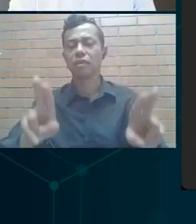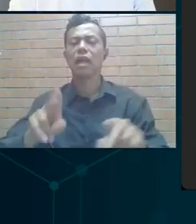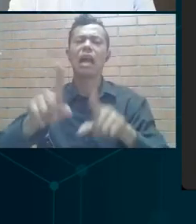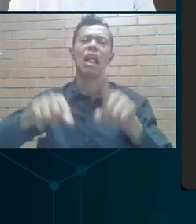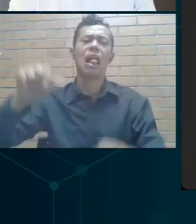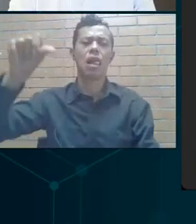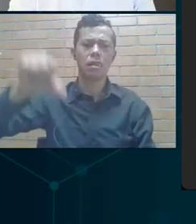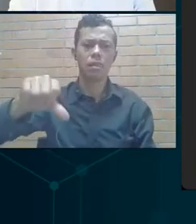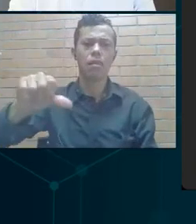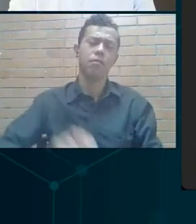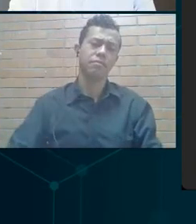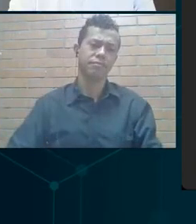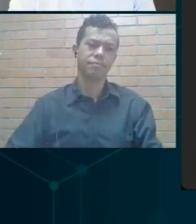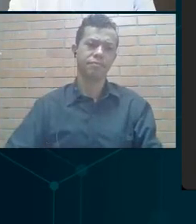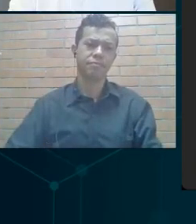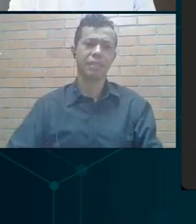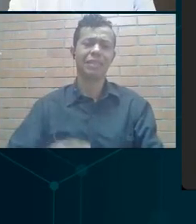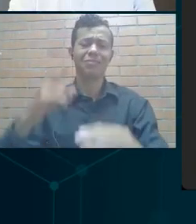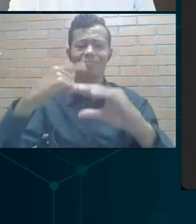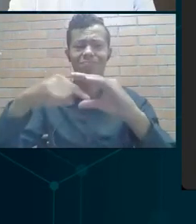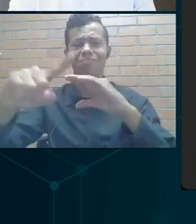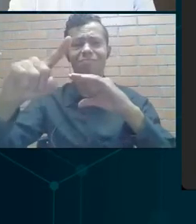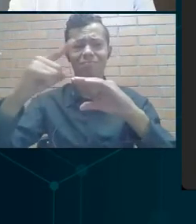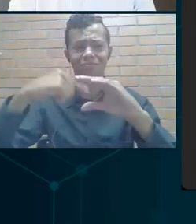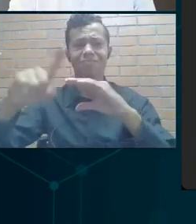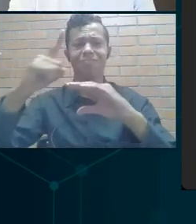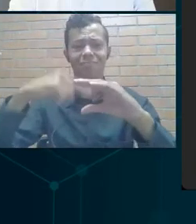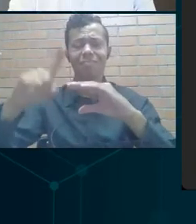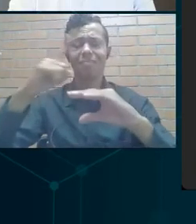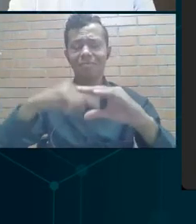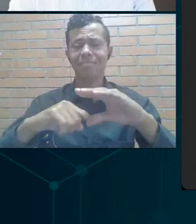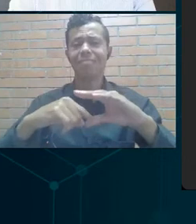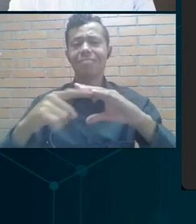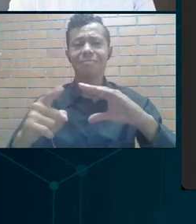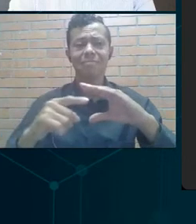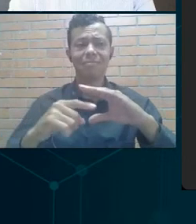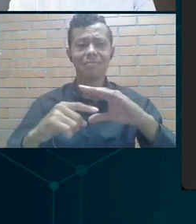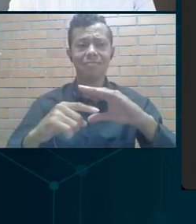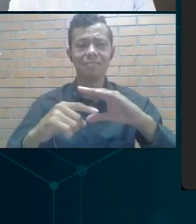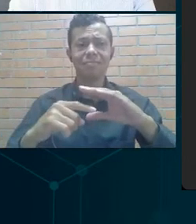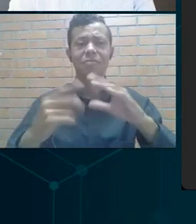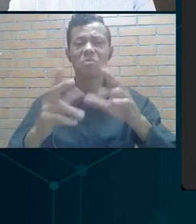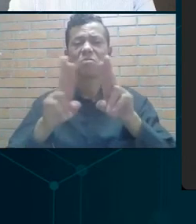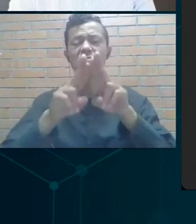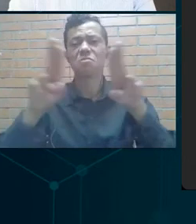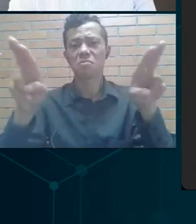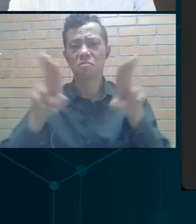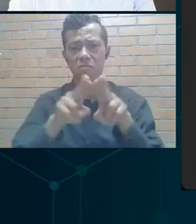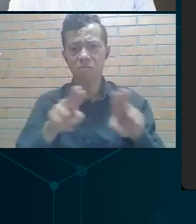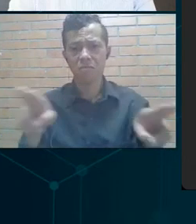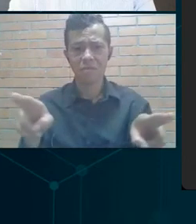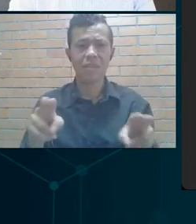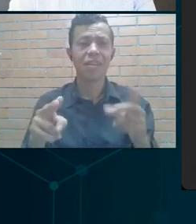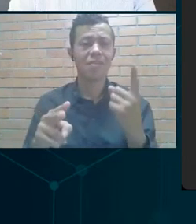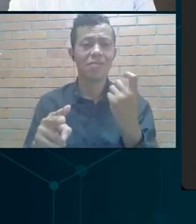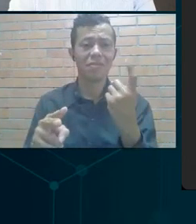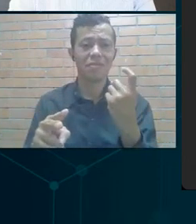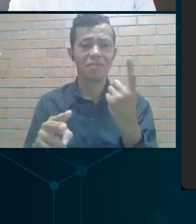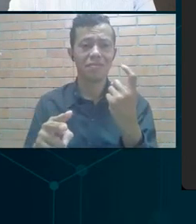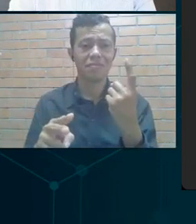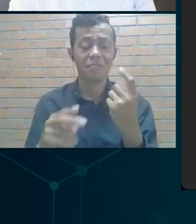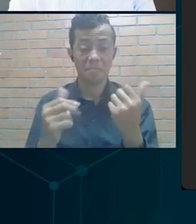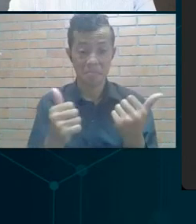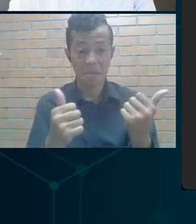performant websites. So that's the story of the IoT, is that now we've got all these devices that can talk to